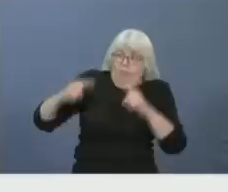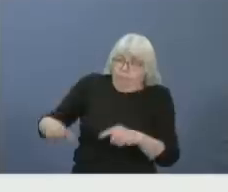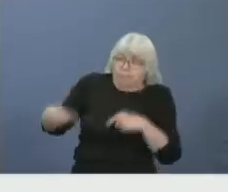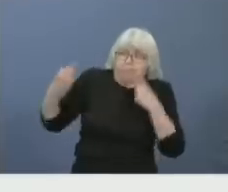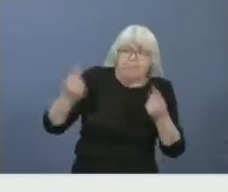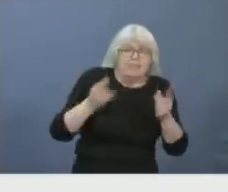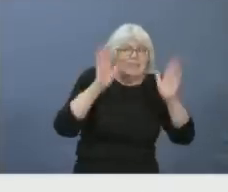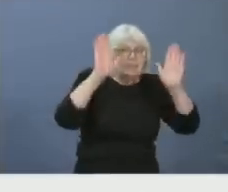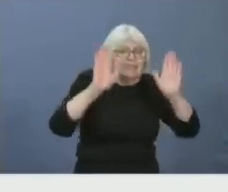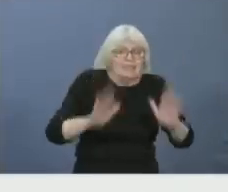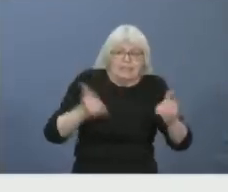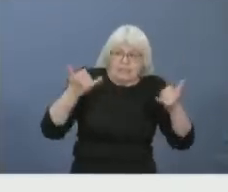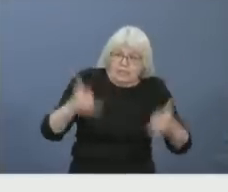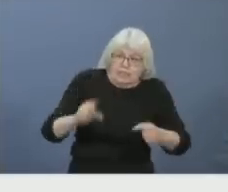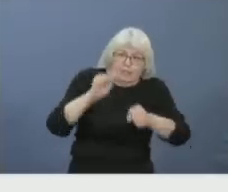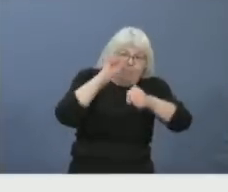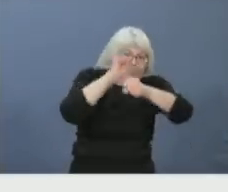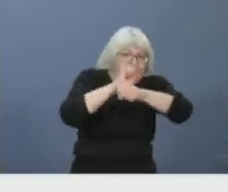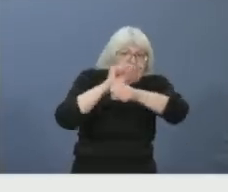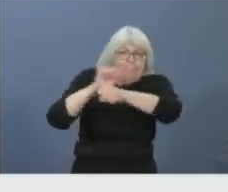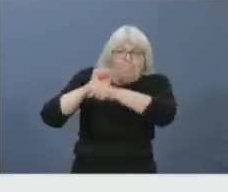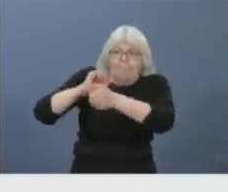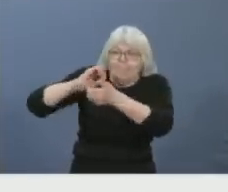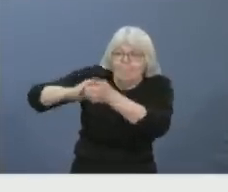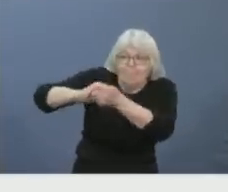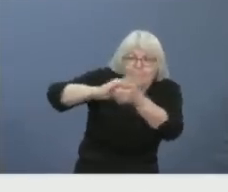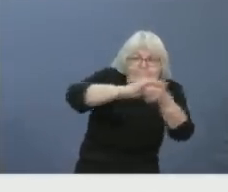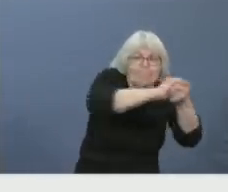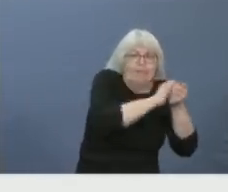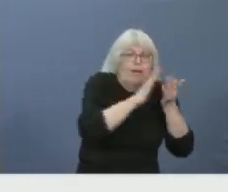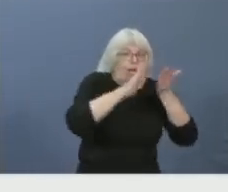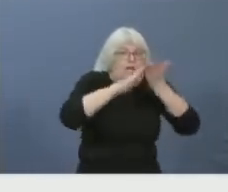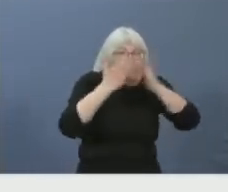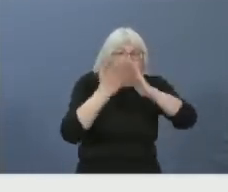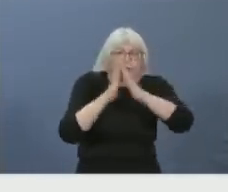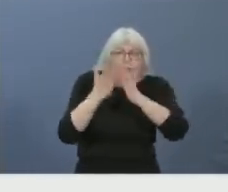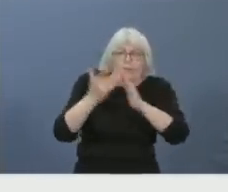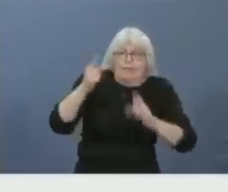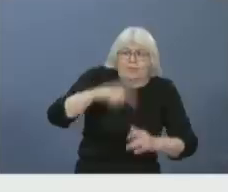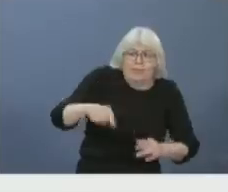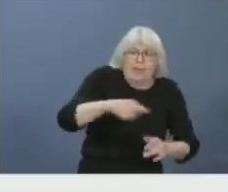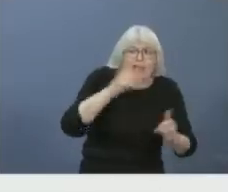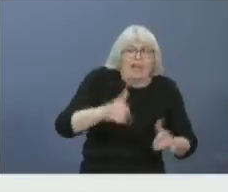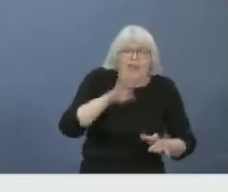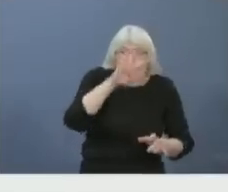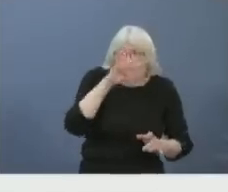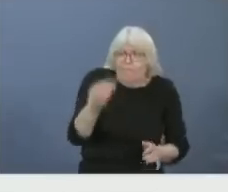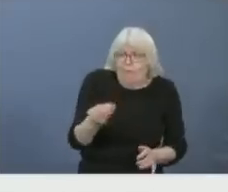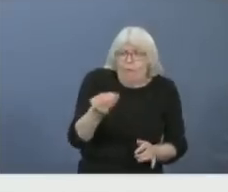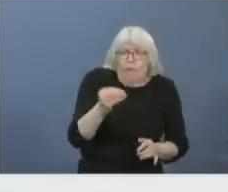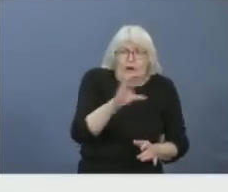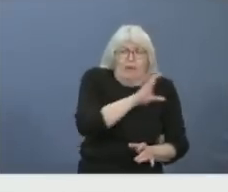work with our partner agencies. We're maintaining a presence of approximately 40 officers who are conducting